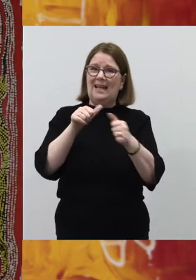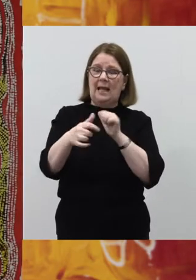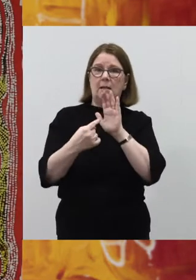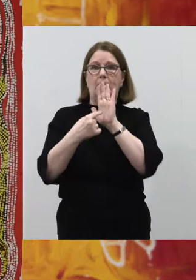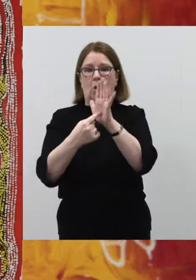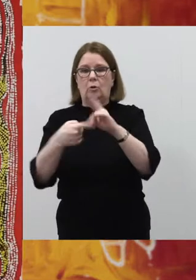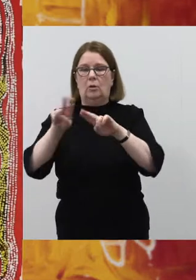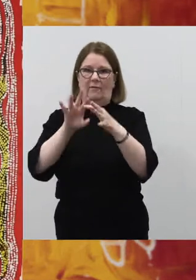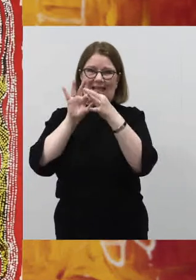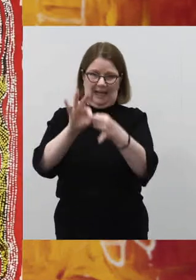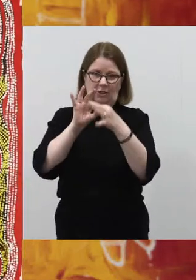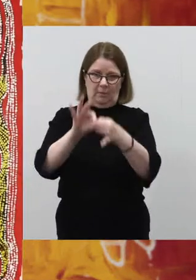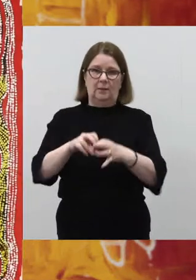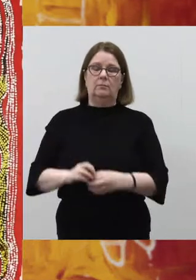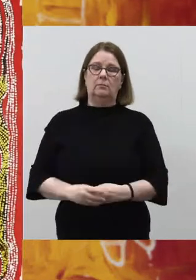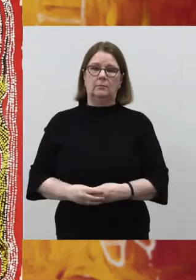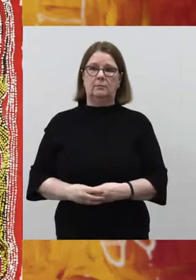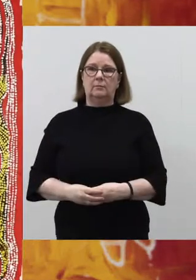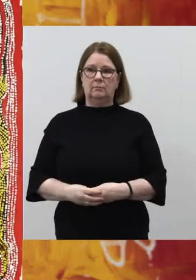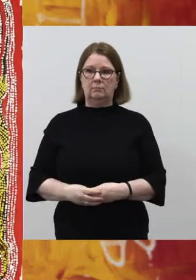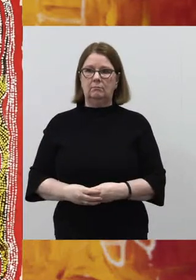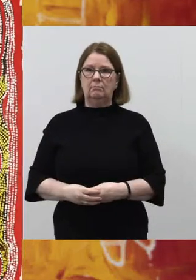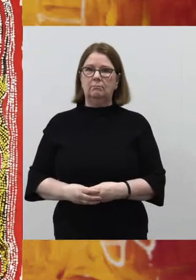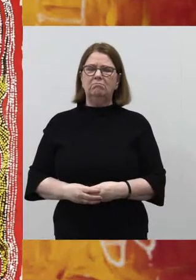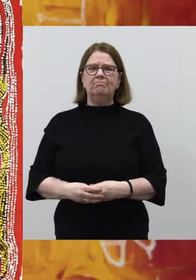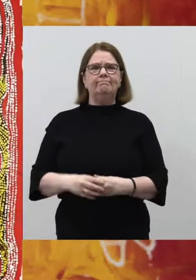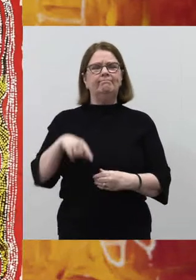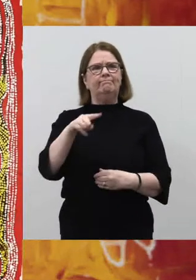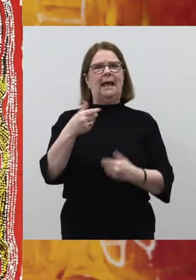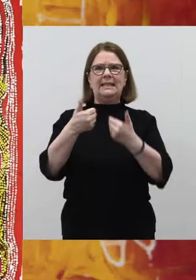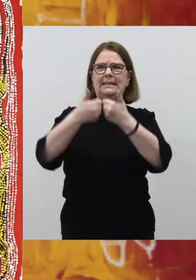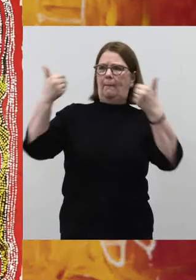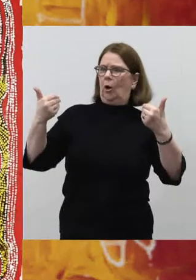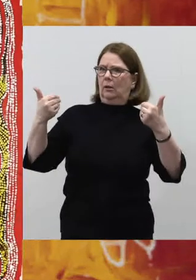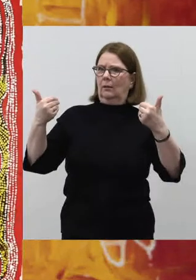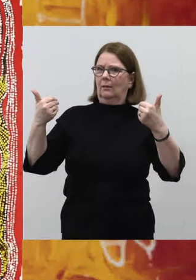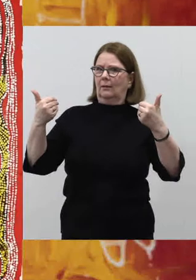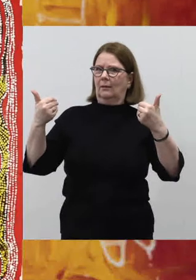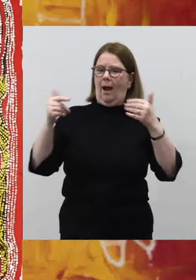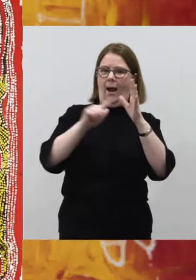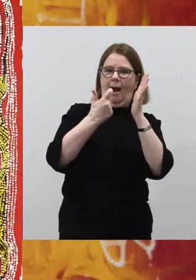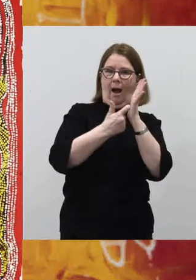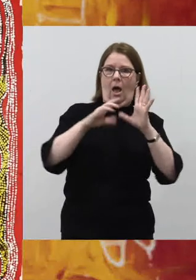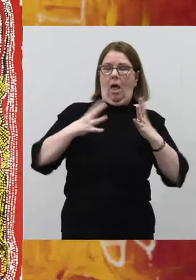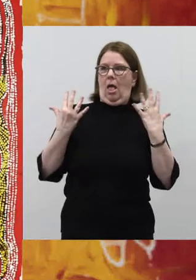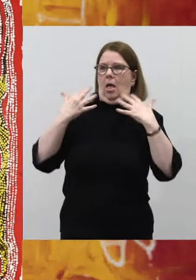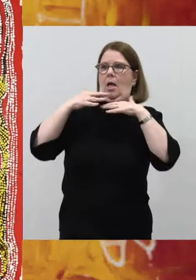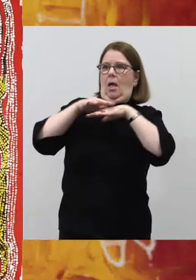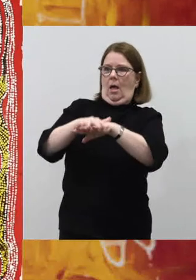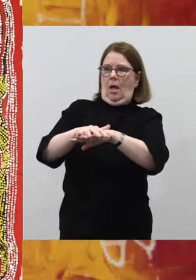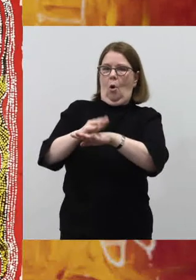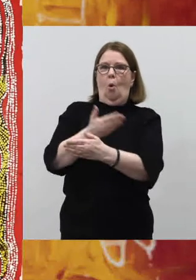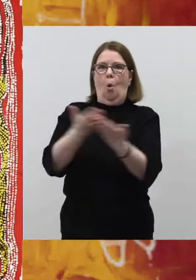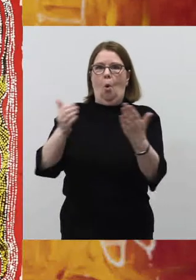Indigenous communities is inextricably linked to the notion of country. This spiritual link with the land lies at the